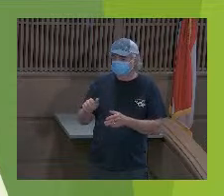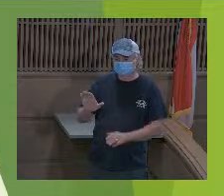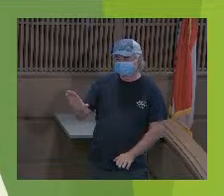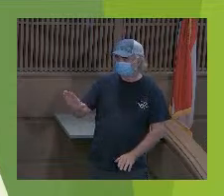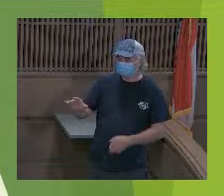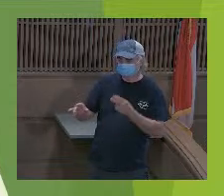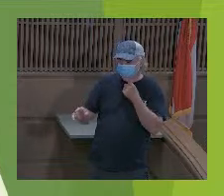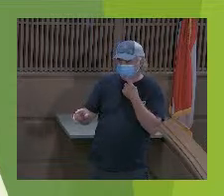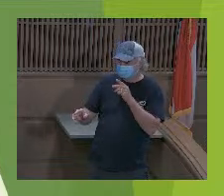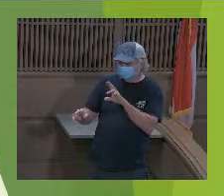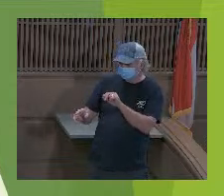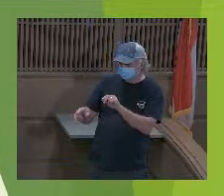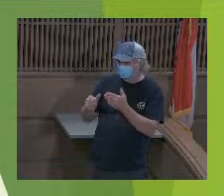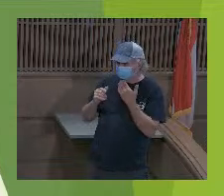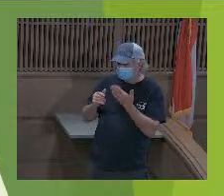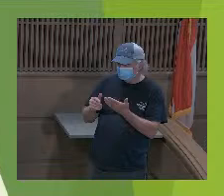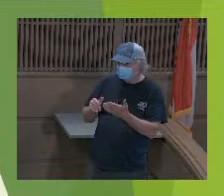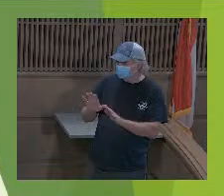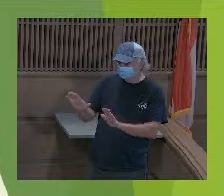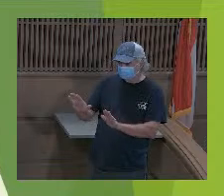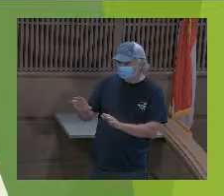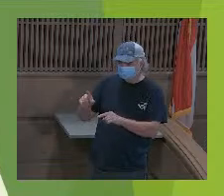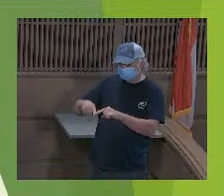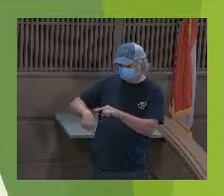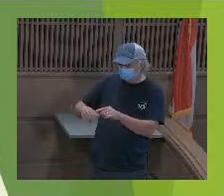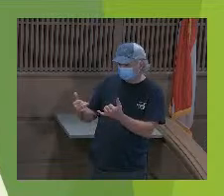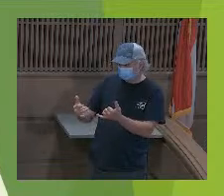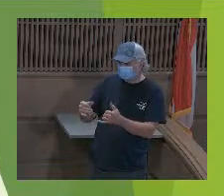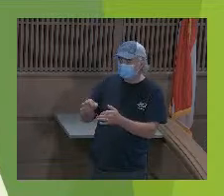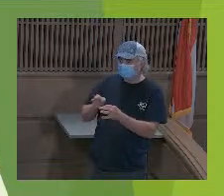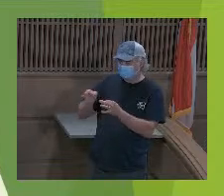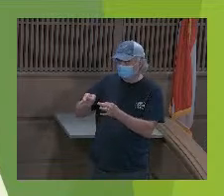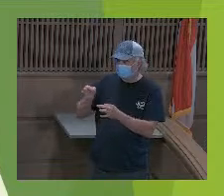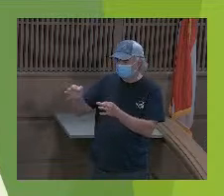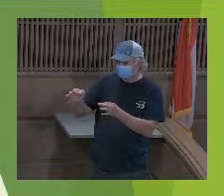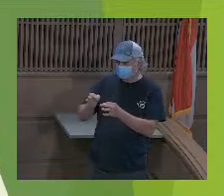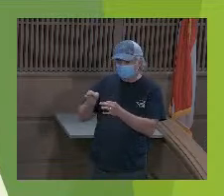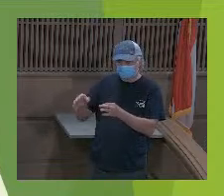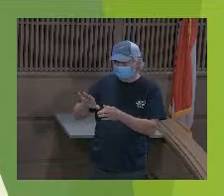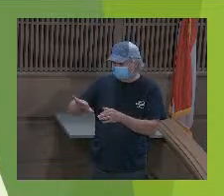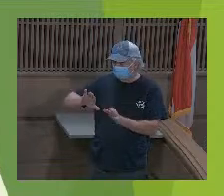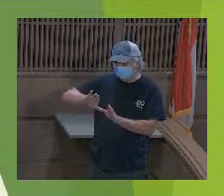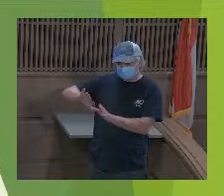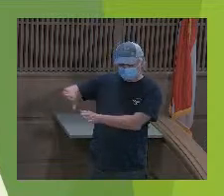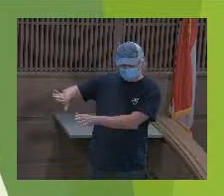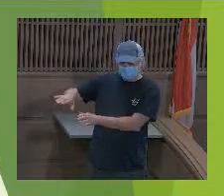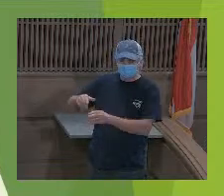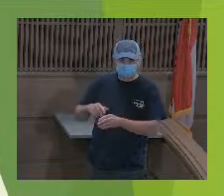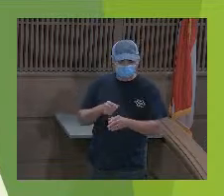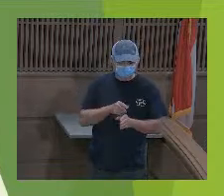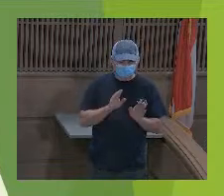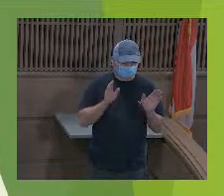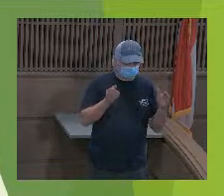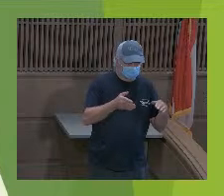officers. When public servants come into contact with people who are or may be